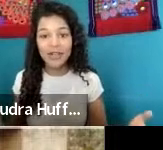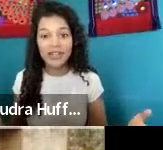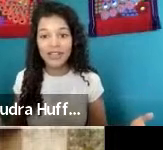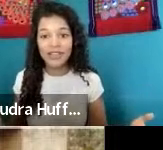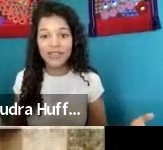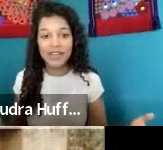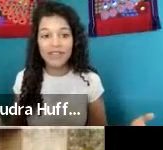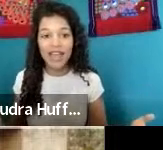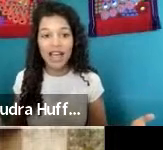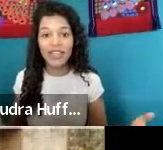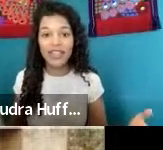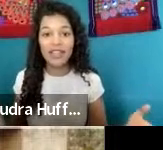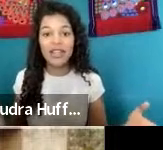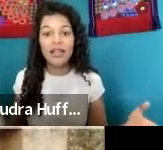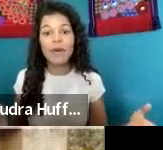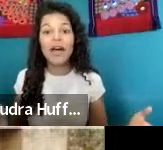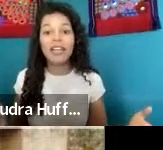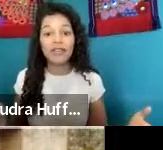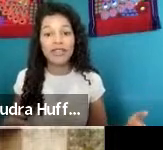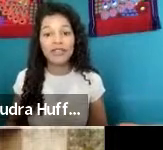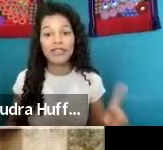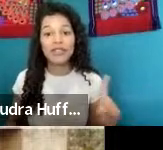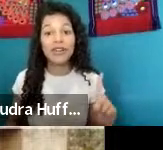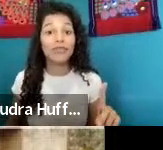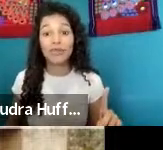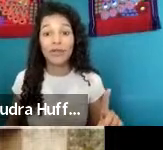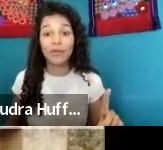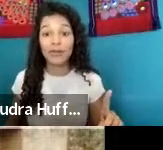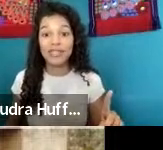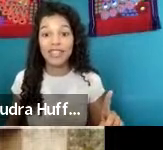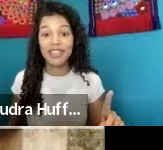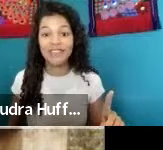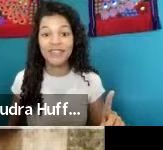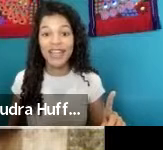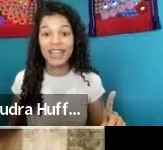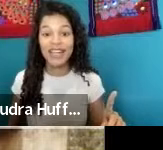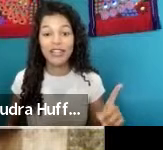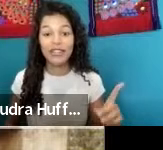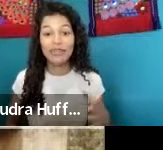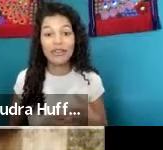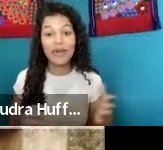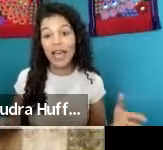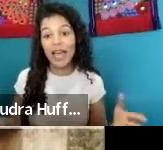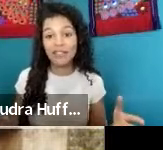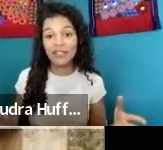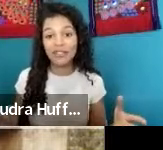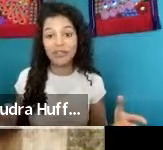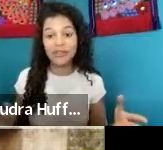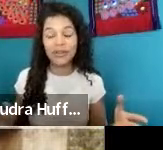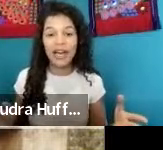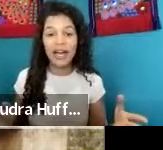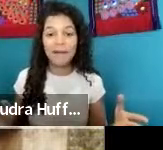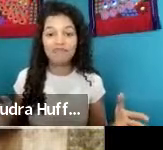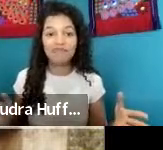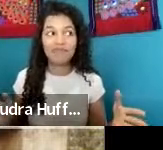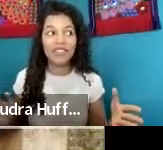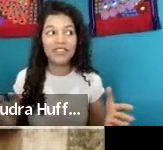to someone is also very valid, but you can just start off with one person, right? You don't have